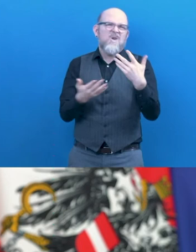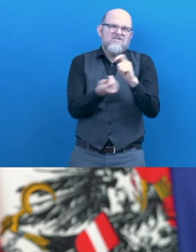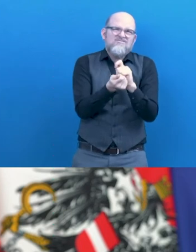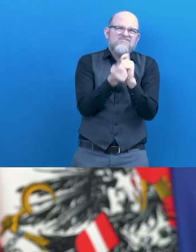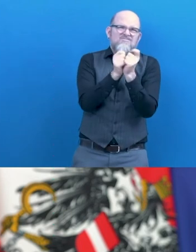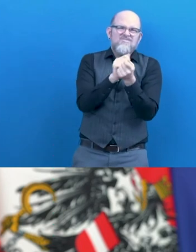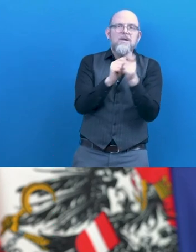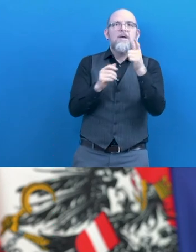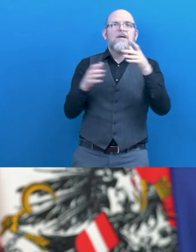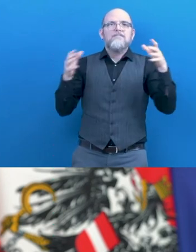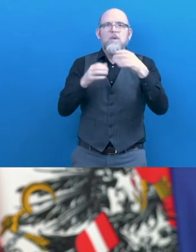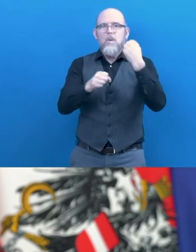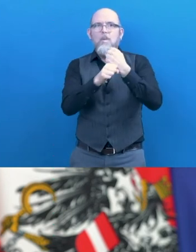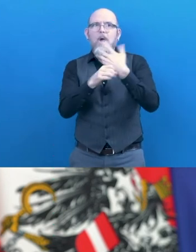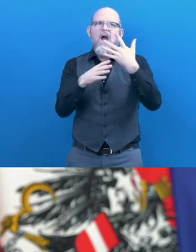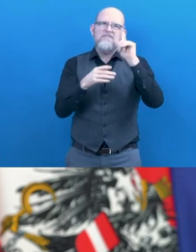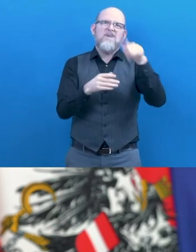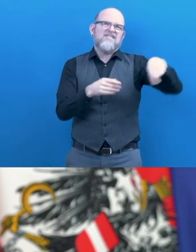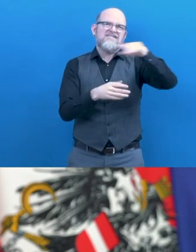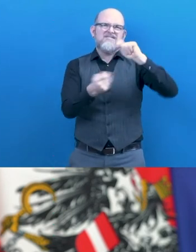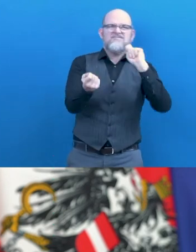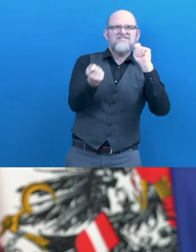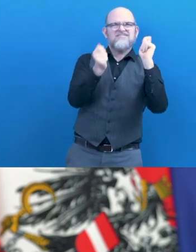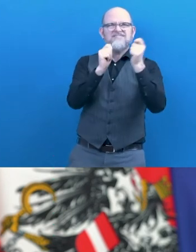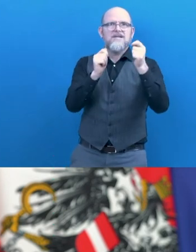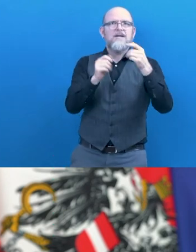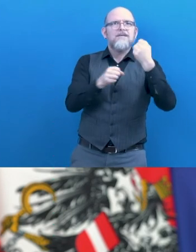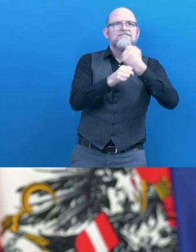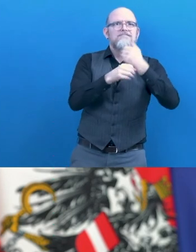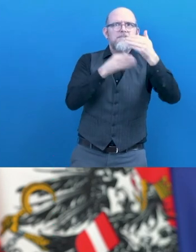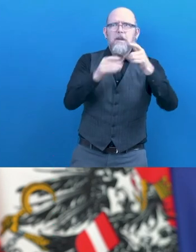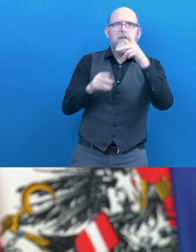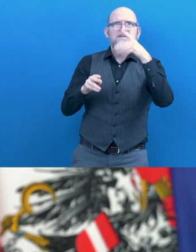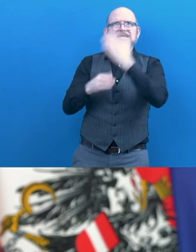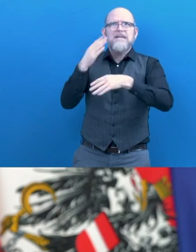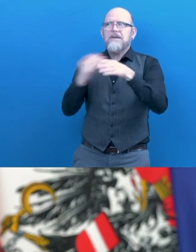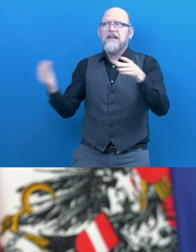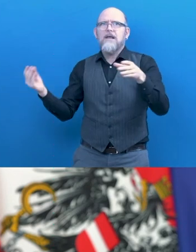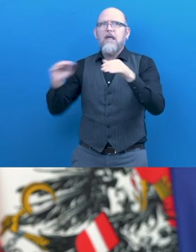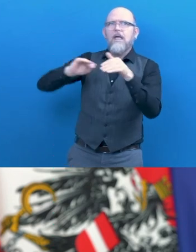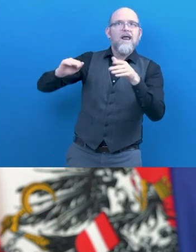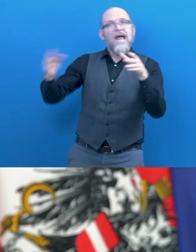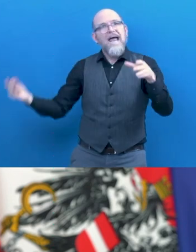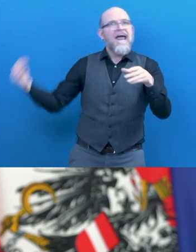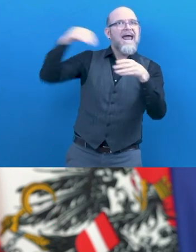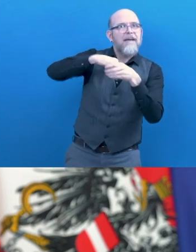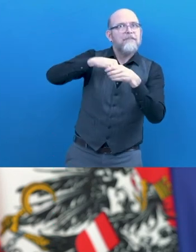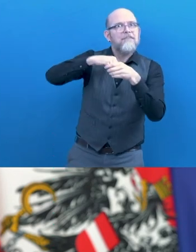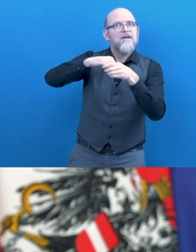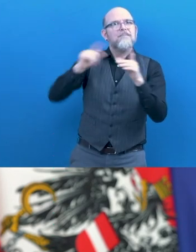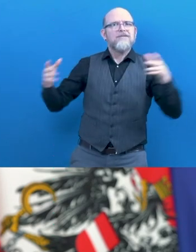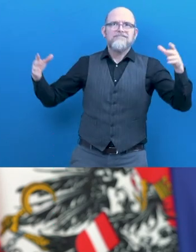we will have to make sure that this change will not leave disabled persons behind. There is no real